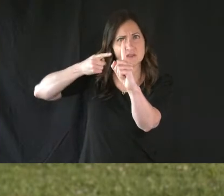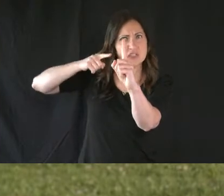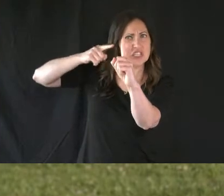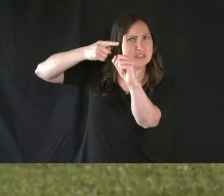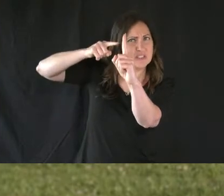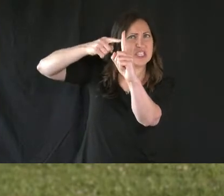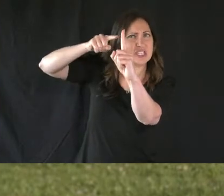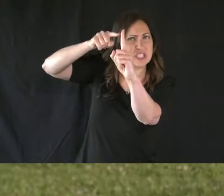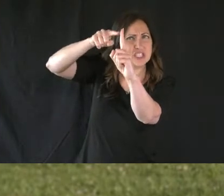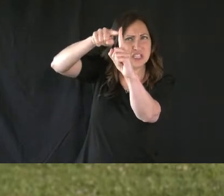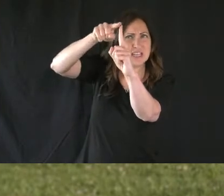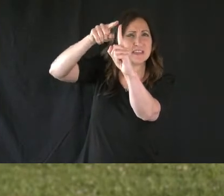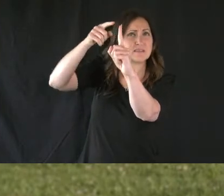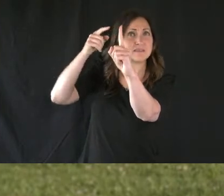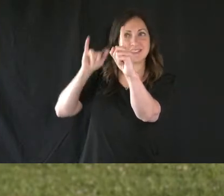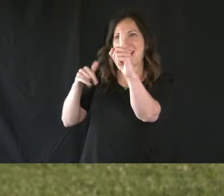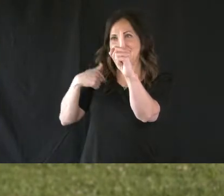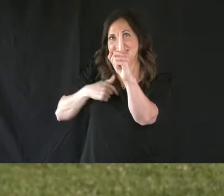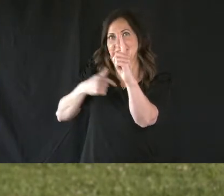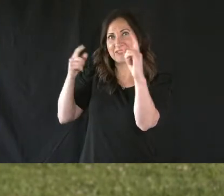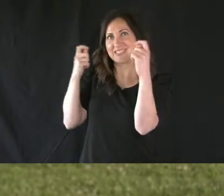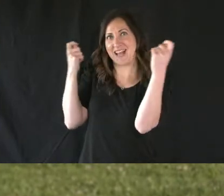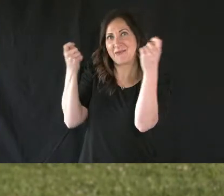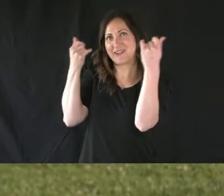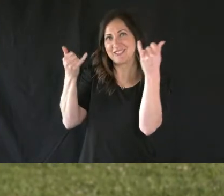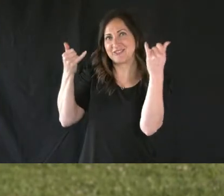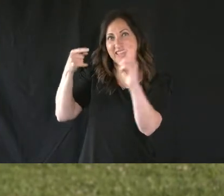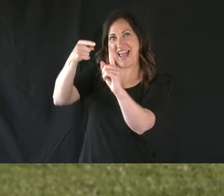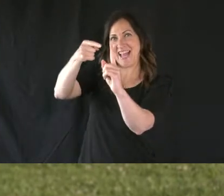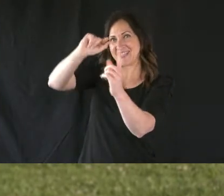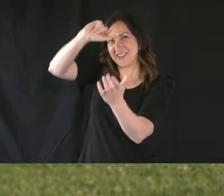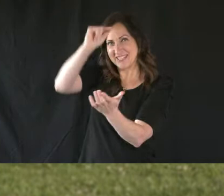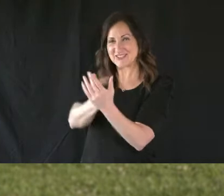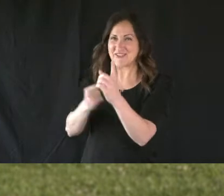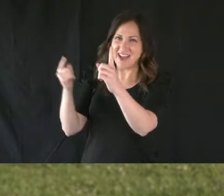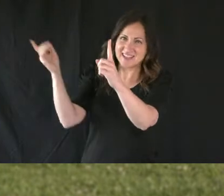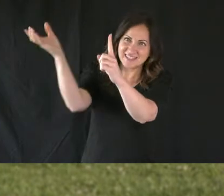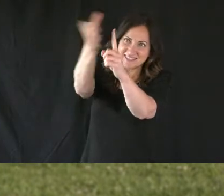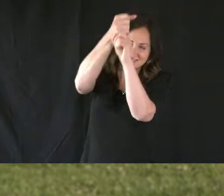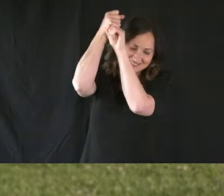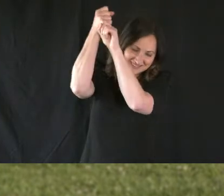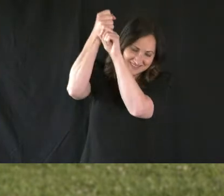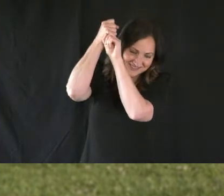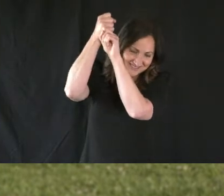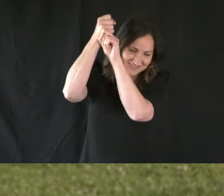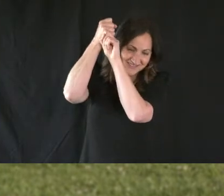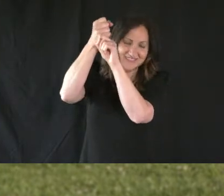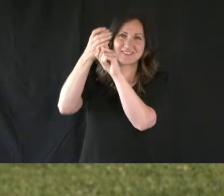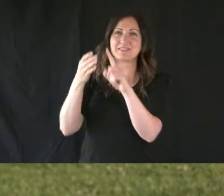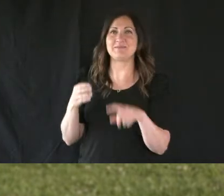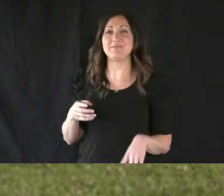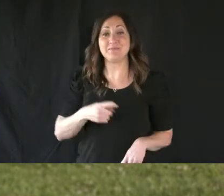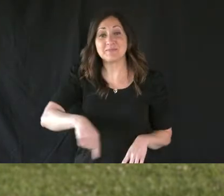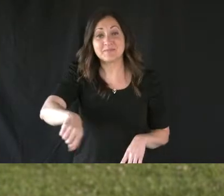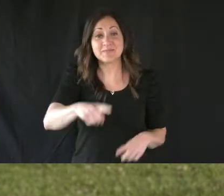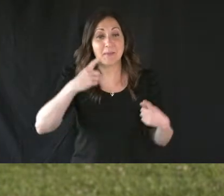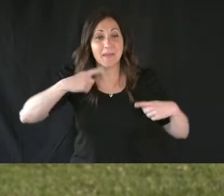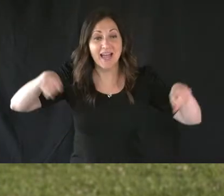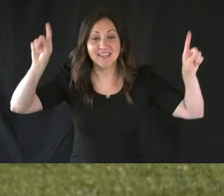milestones that we celebrate this afternoon. Graduates, You have made